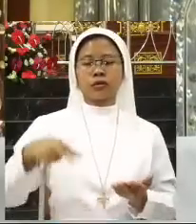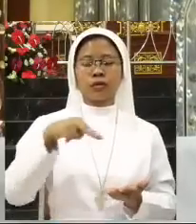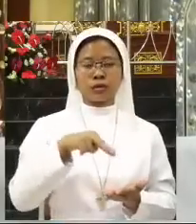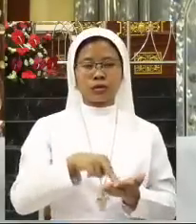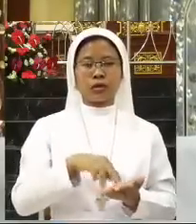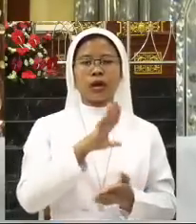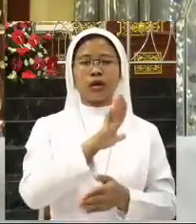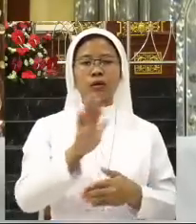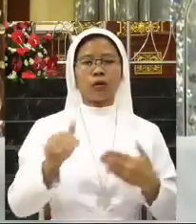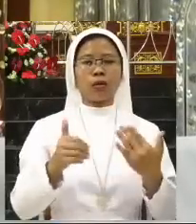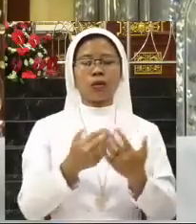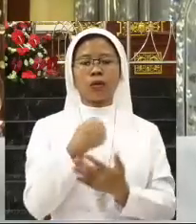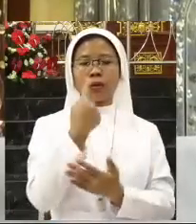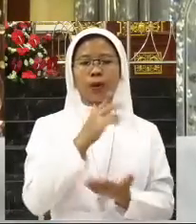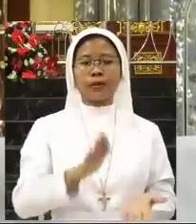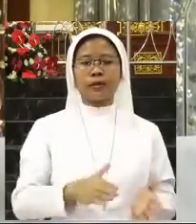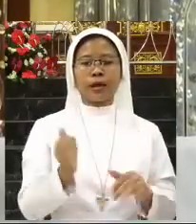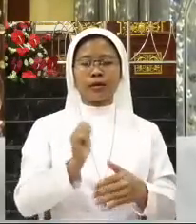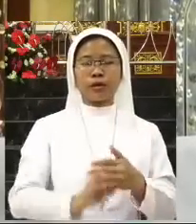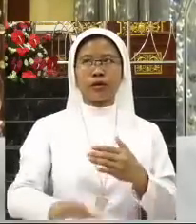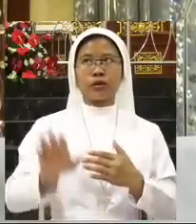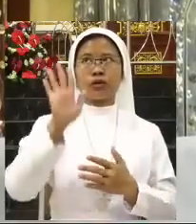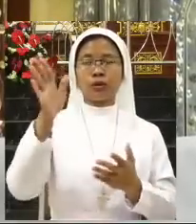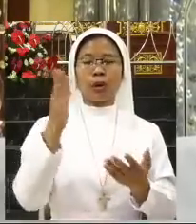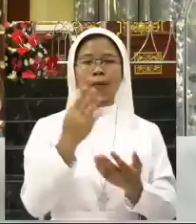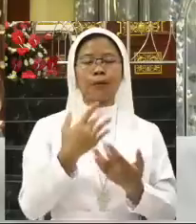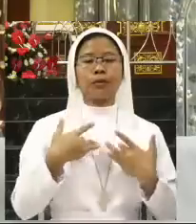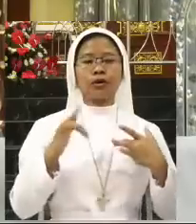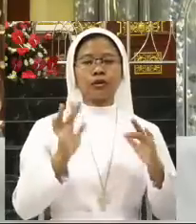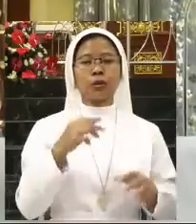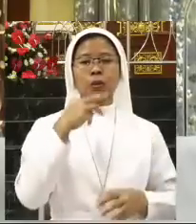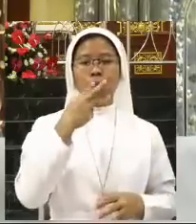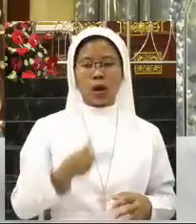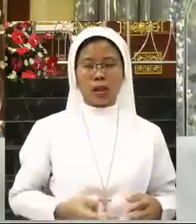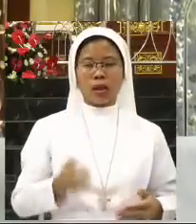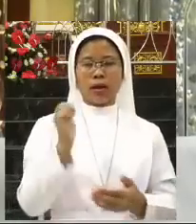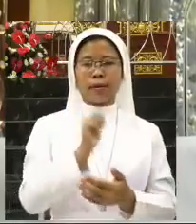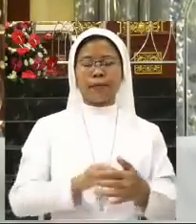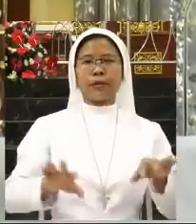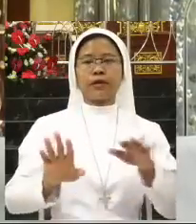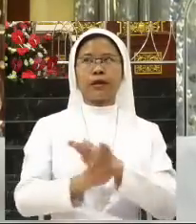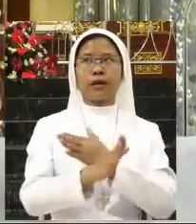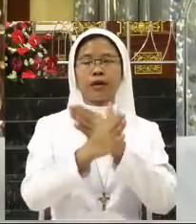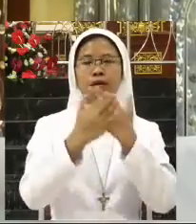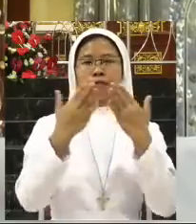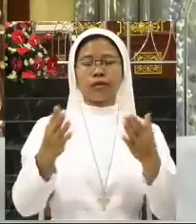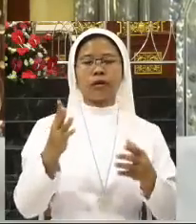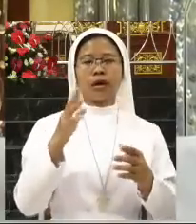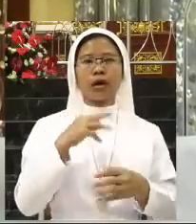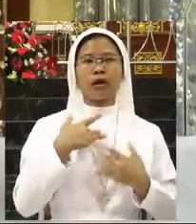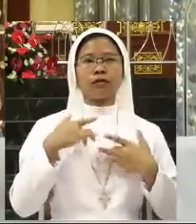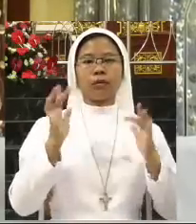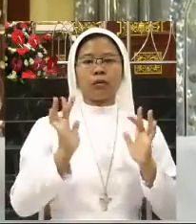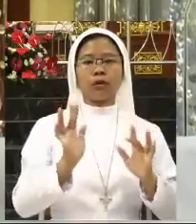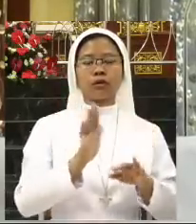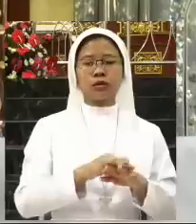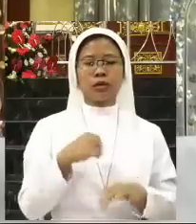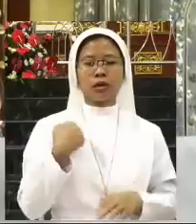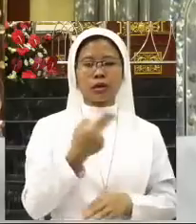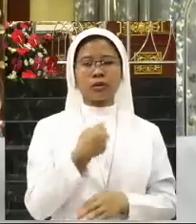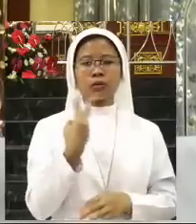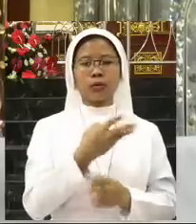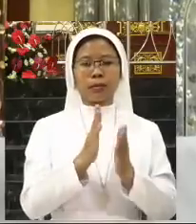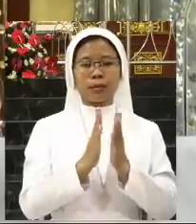resurrection, and all who have died in your mercy. Welcome them into the light of your face. Have mercy on us all, we